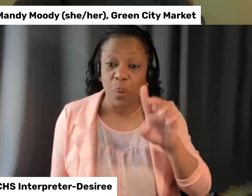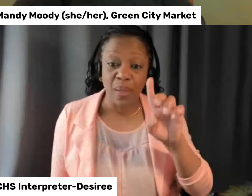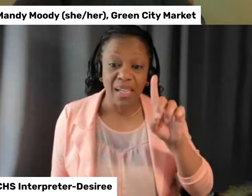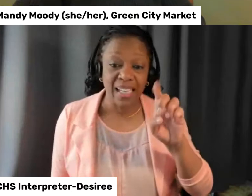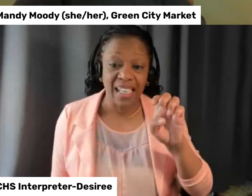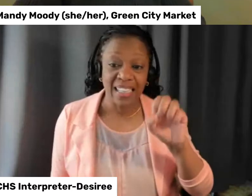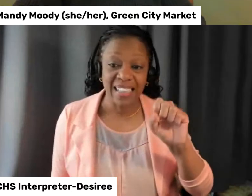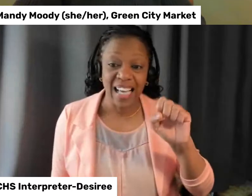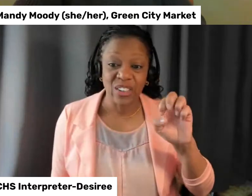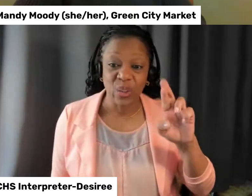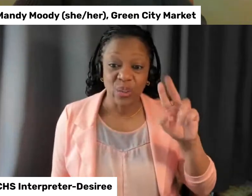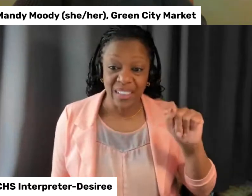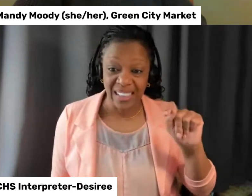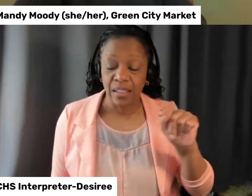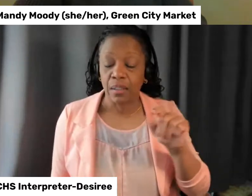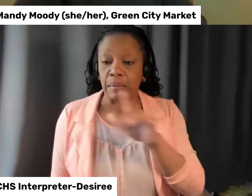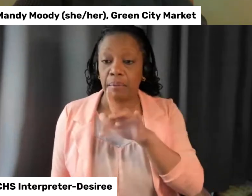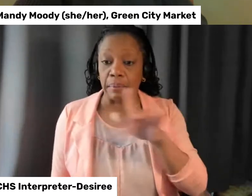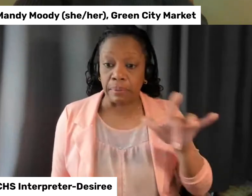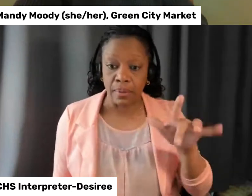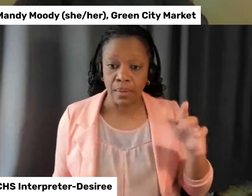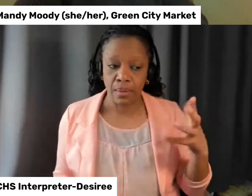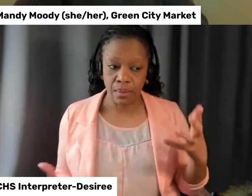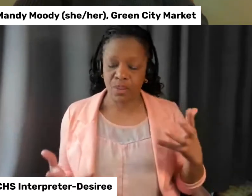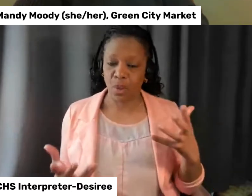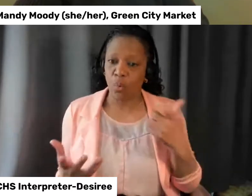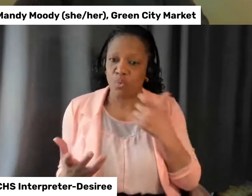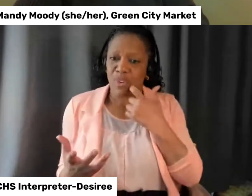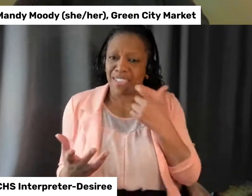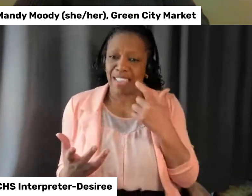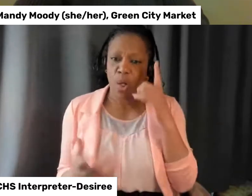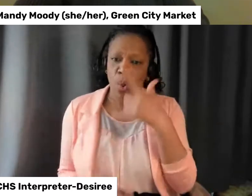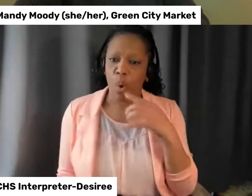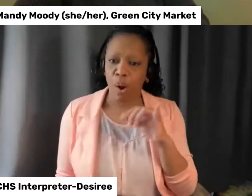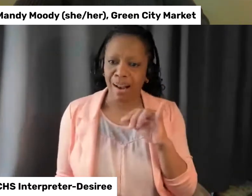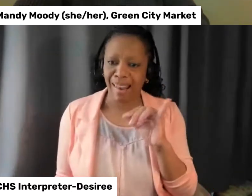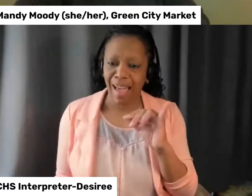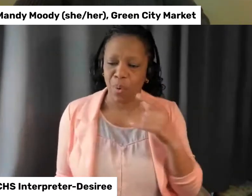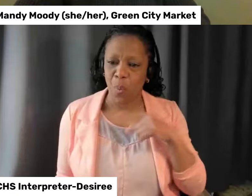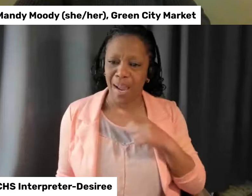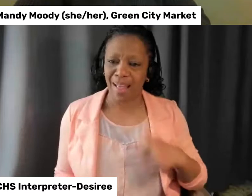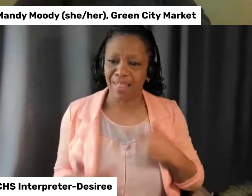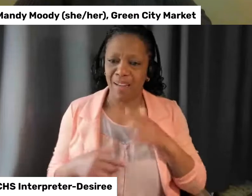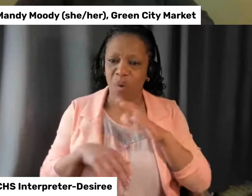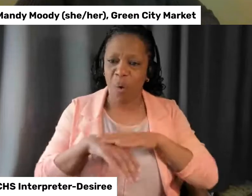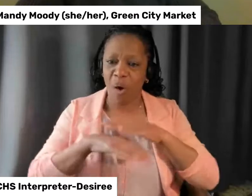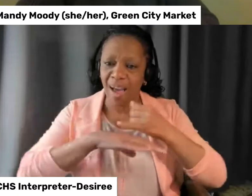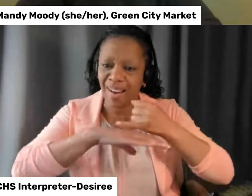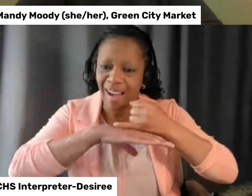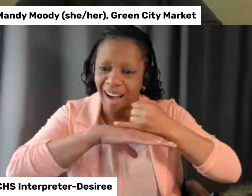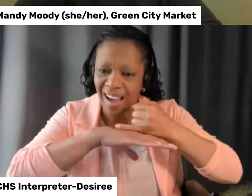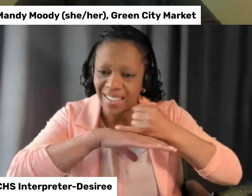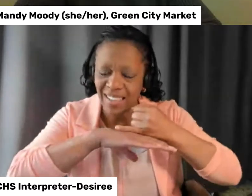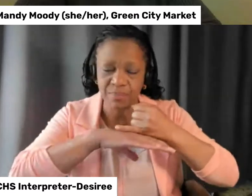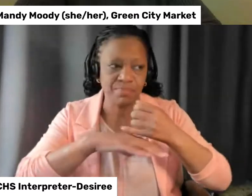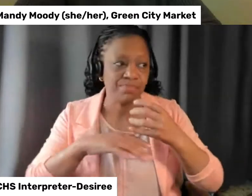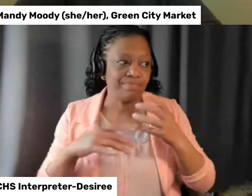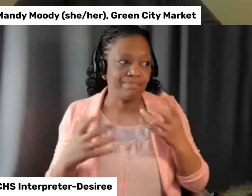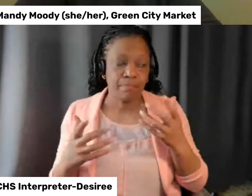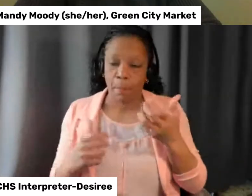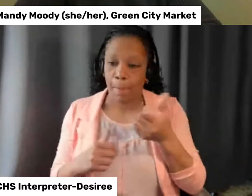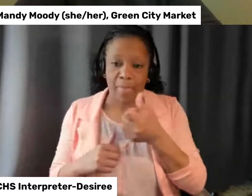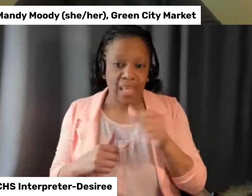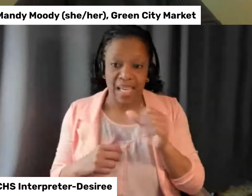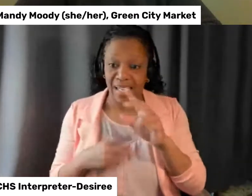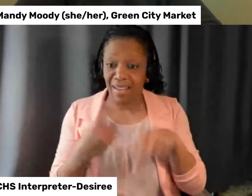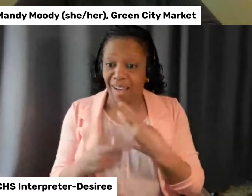we've been almost put on an island as any source of food, local or not, has